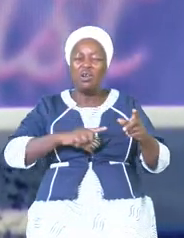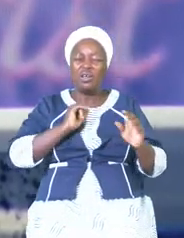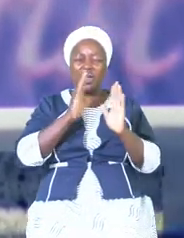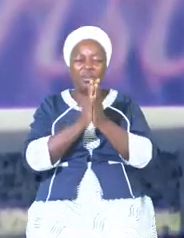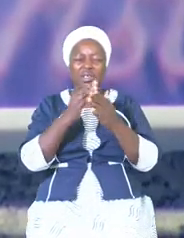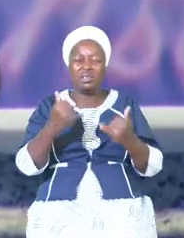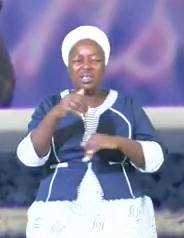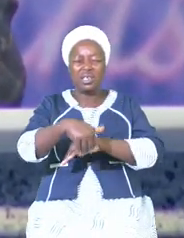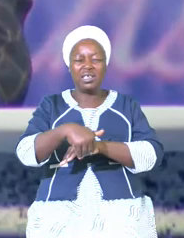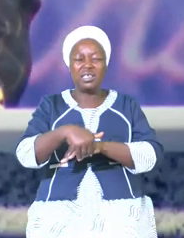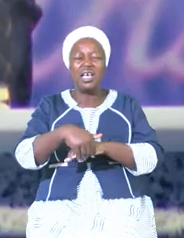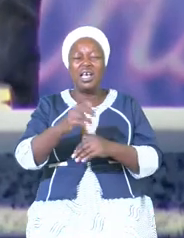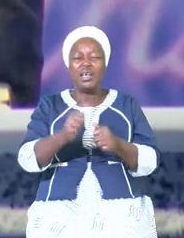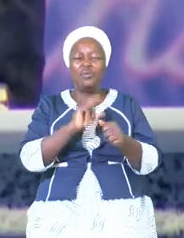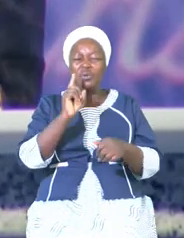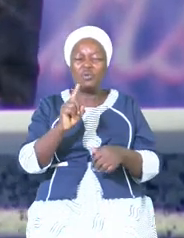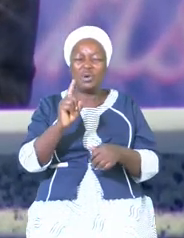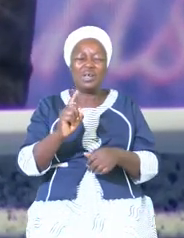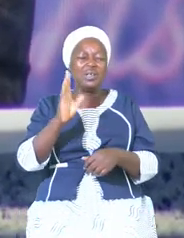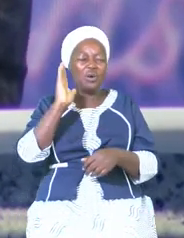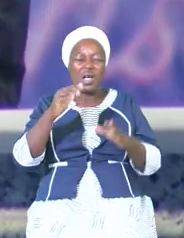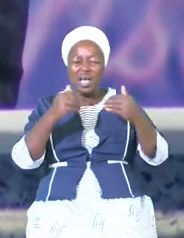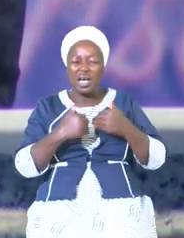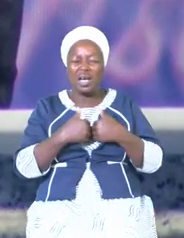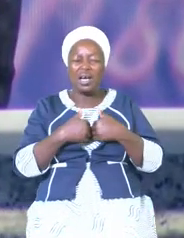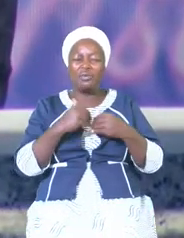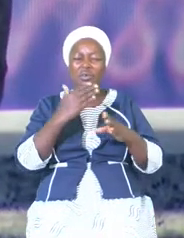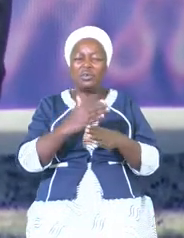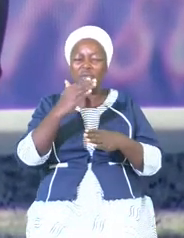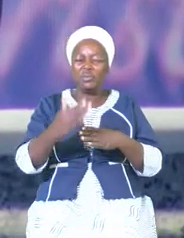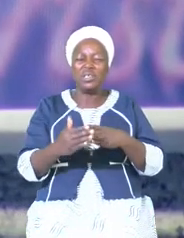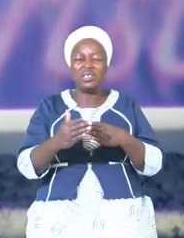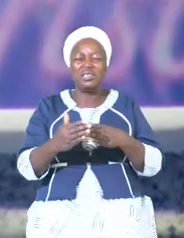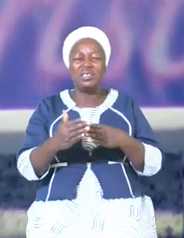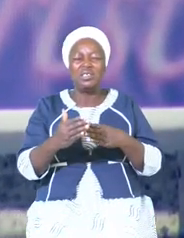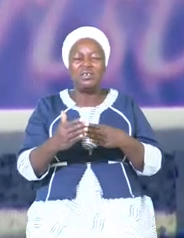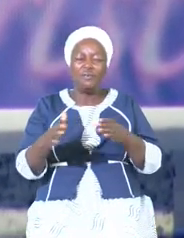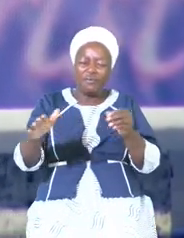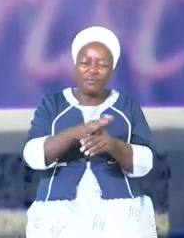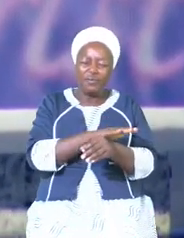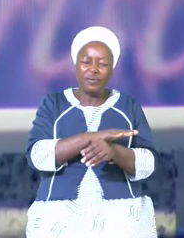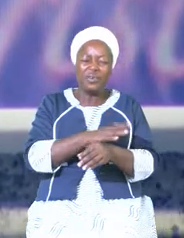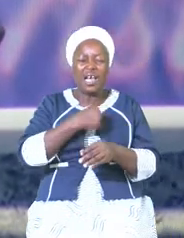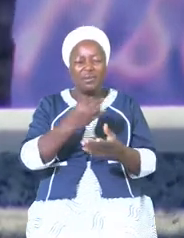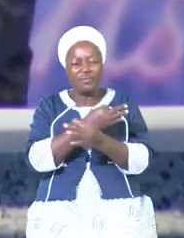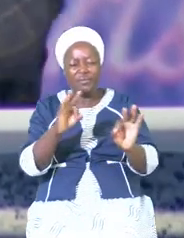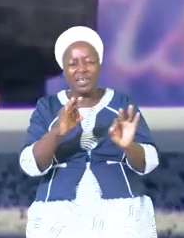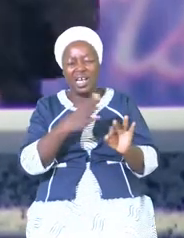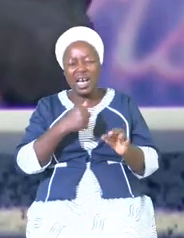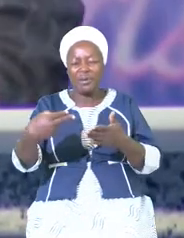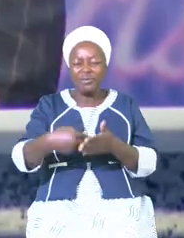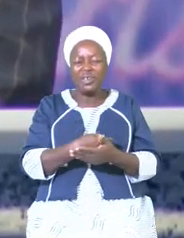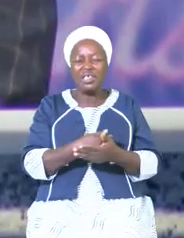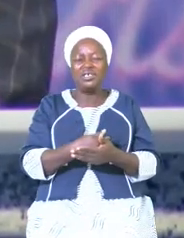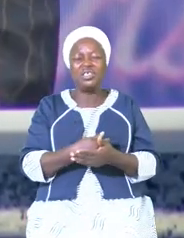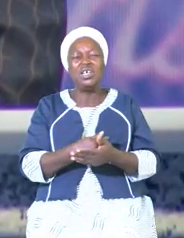tonight, everyone will have total, complete, full, and free, and fresh